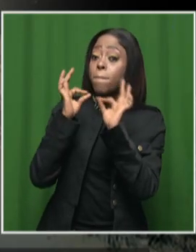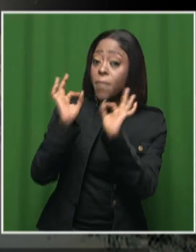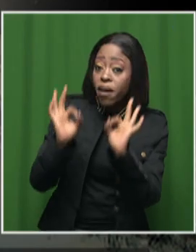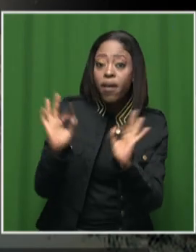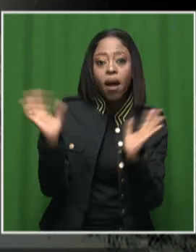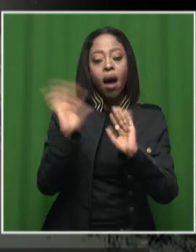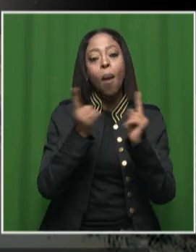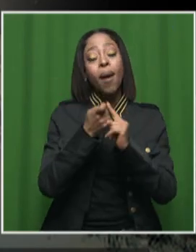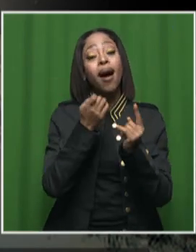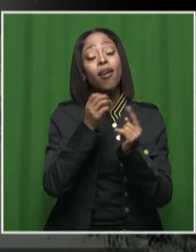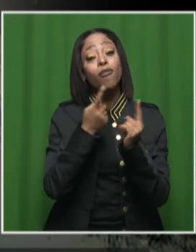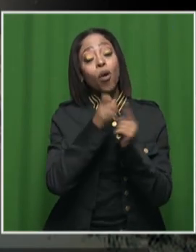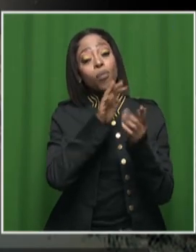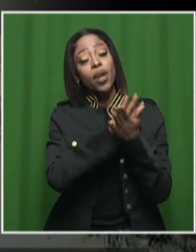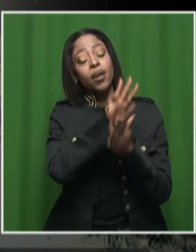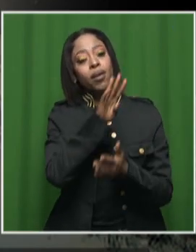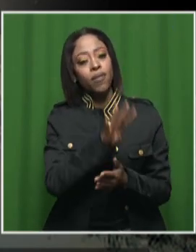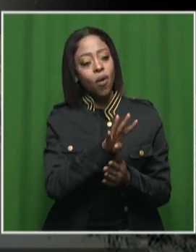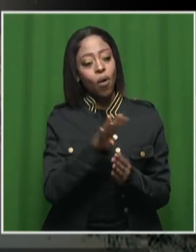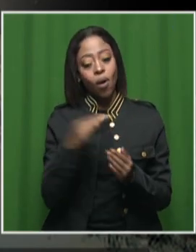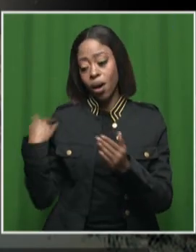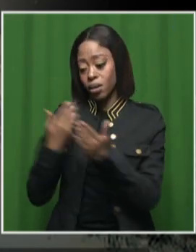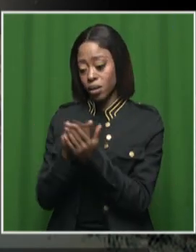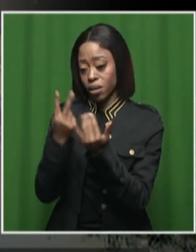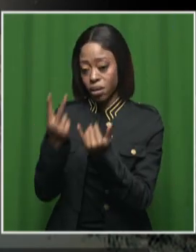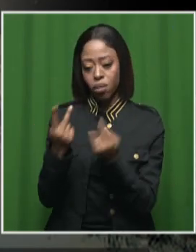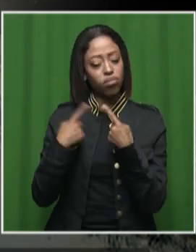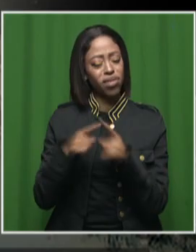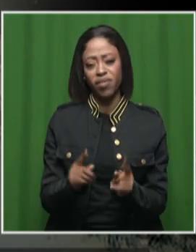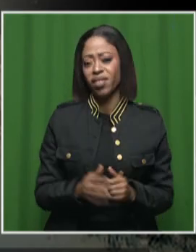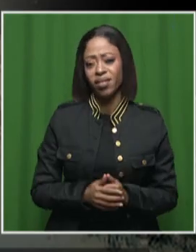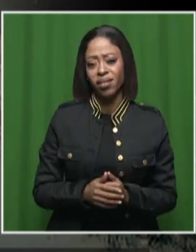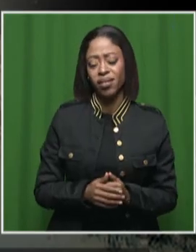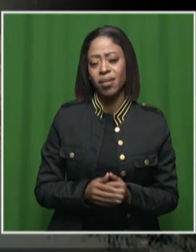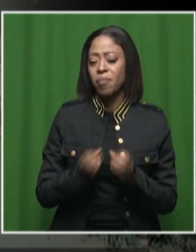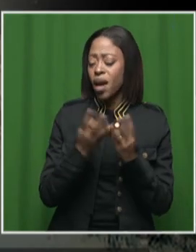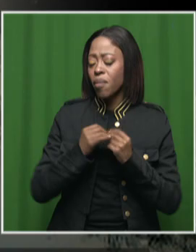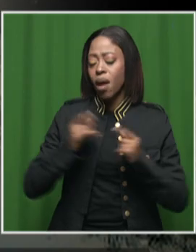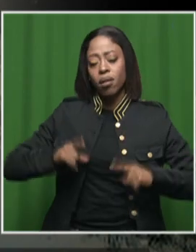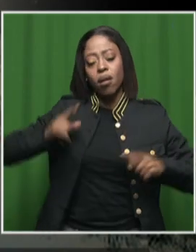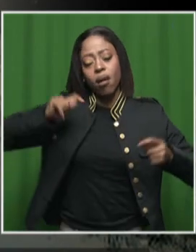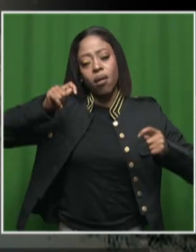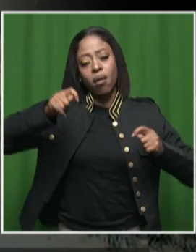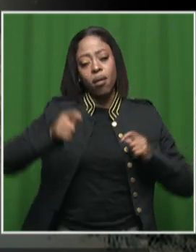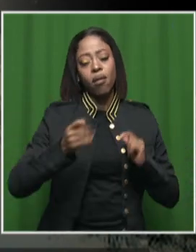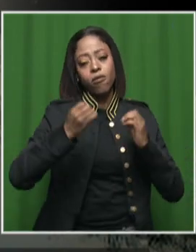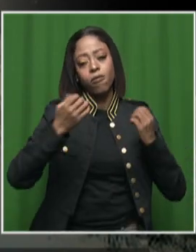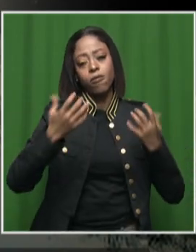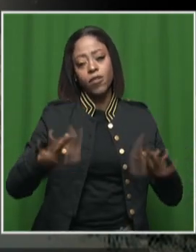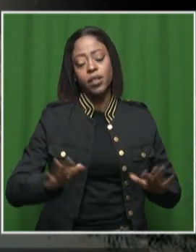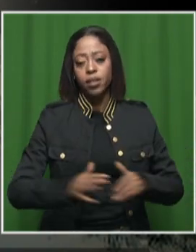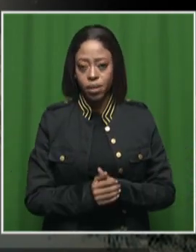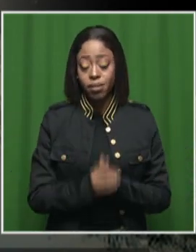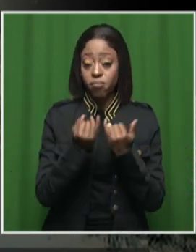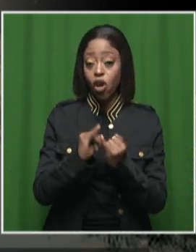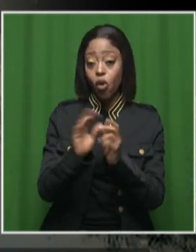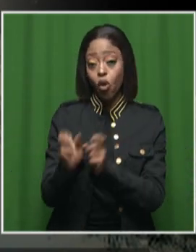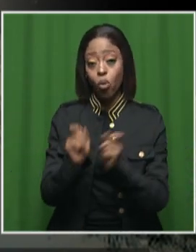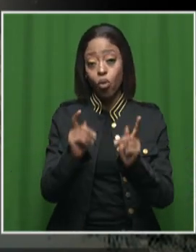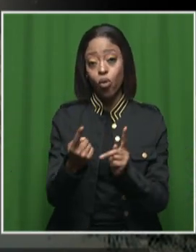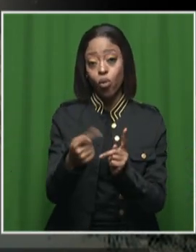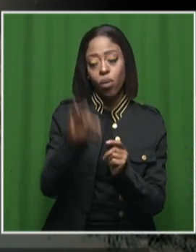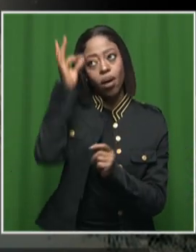1994 up to now, it's 2 different countries for millions and millions, tens of millions of South Africans who now have opportunities they